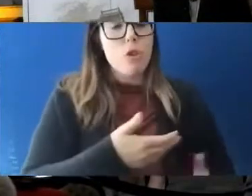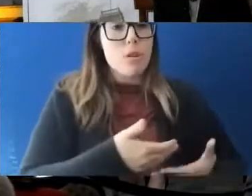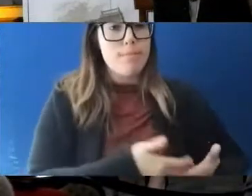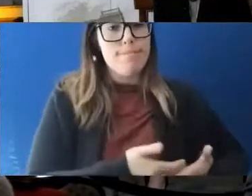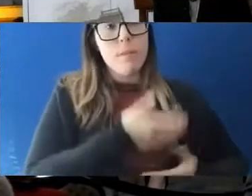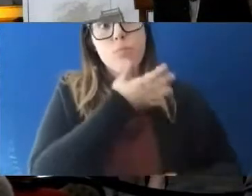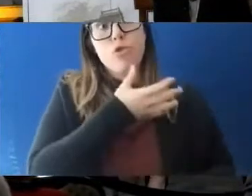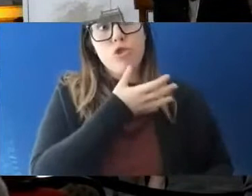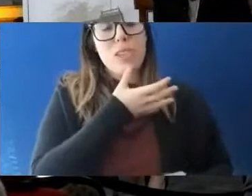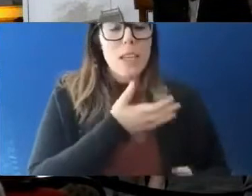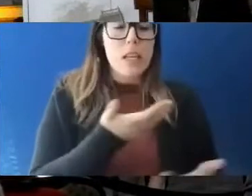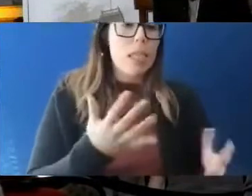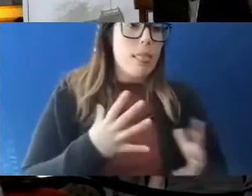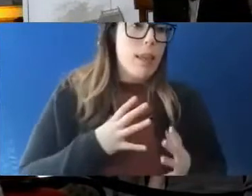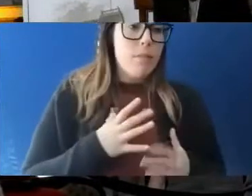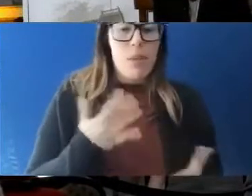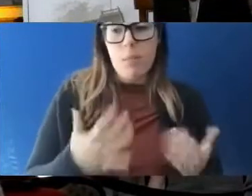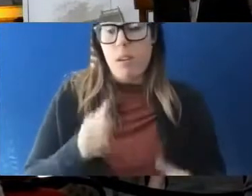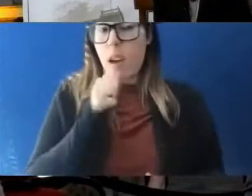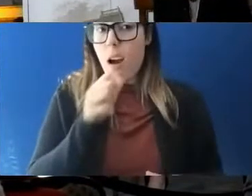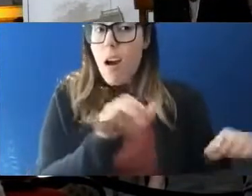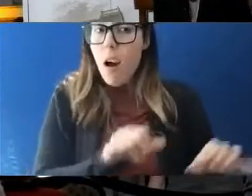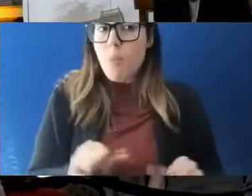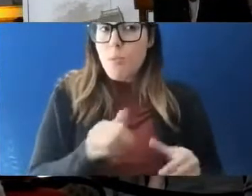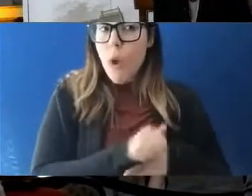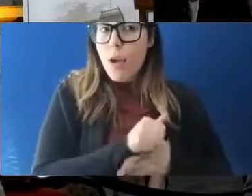common practice in the field of economics.